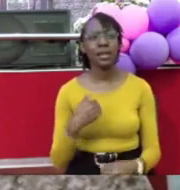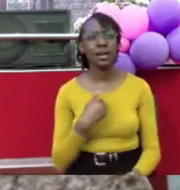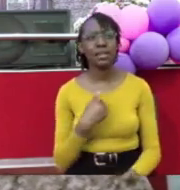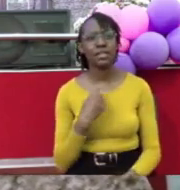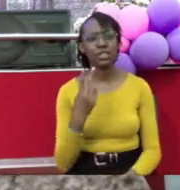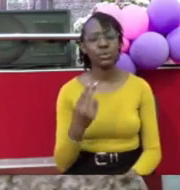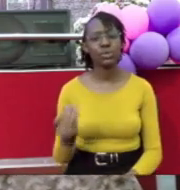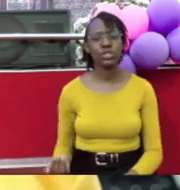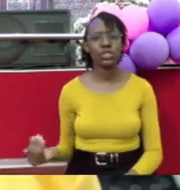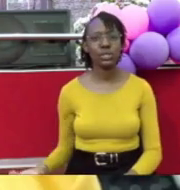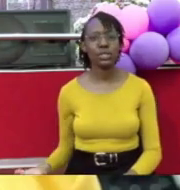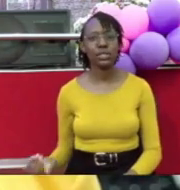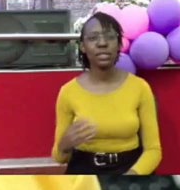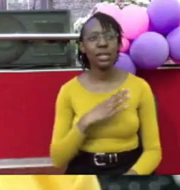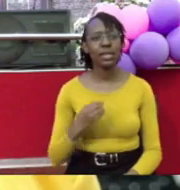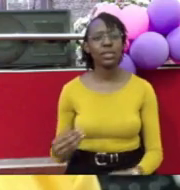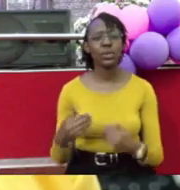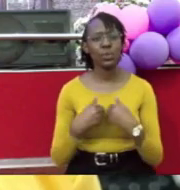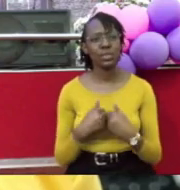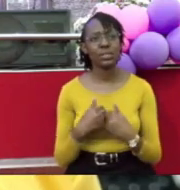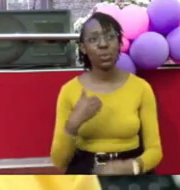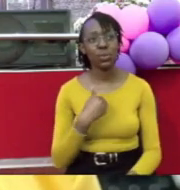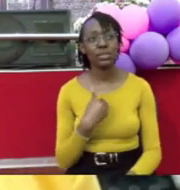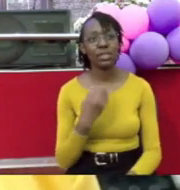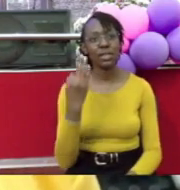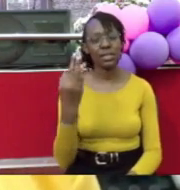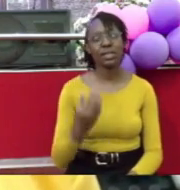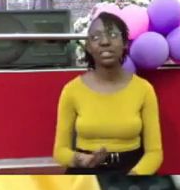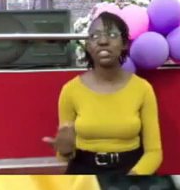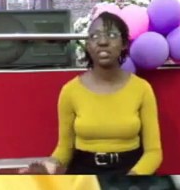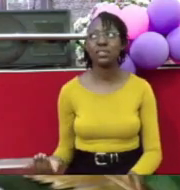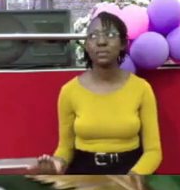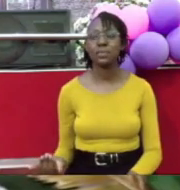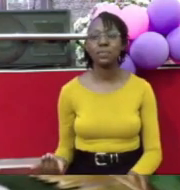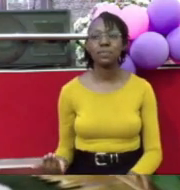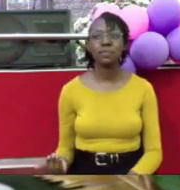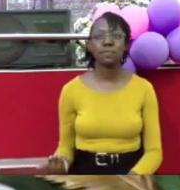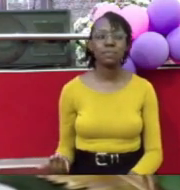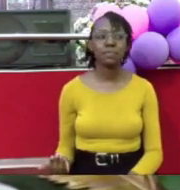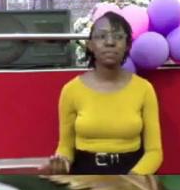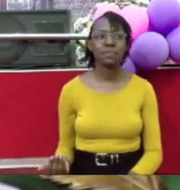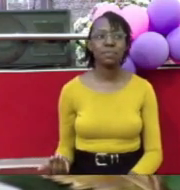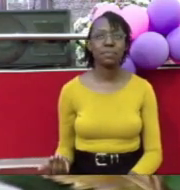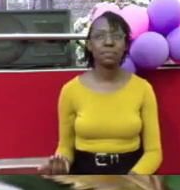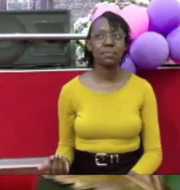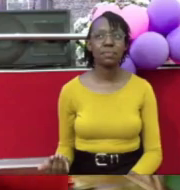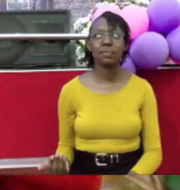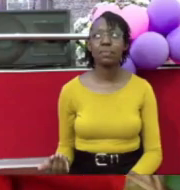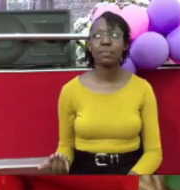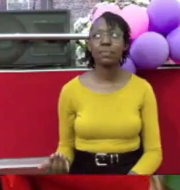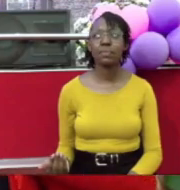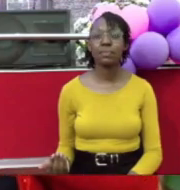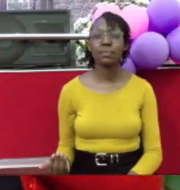third child and we were not getting the third child. Wakati ule nilikuwa nina watoto wawili na nilikuwa nataka mtoto wa tatu na sikuwa napata.